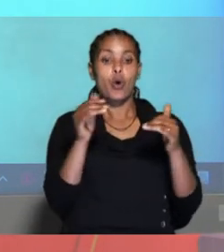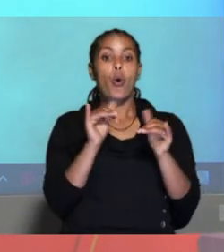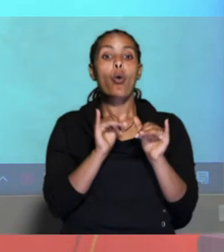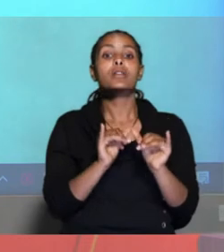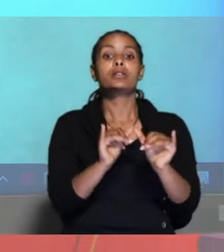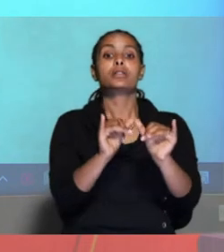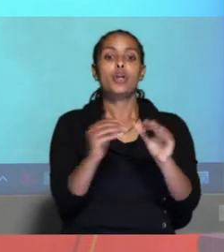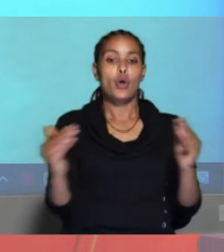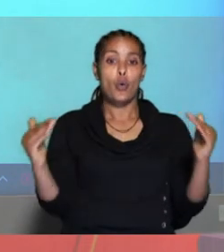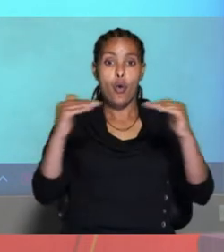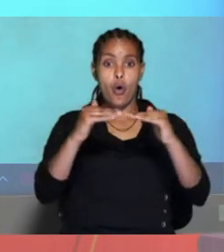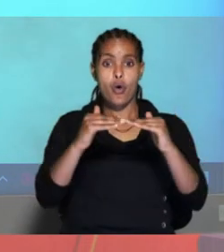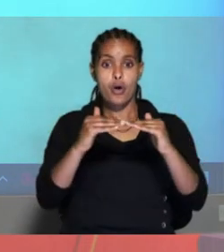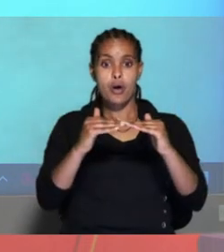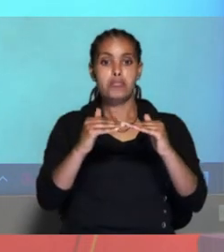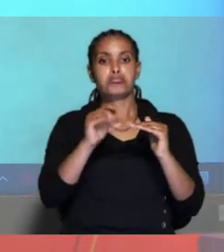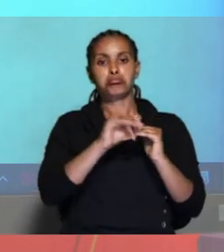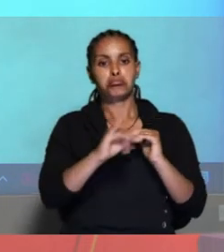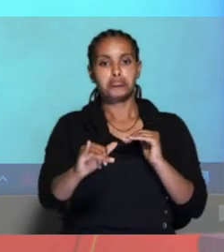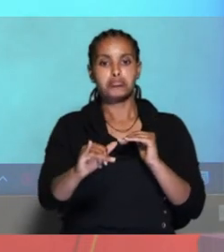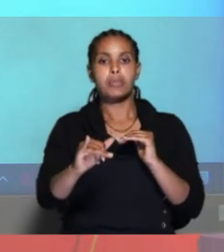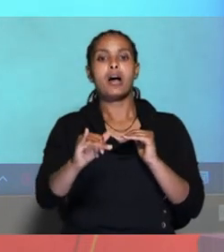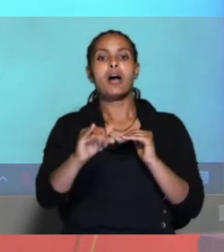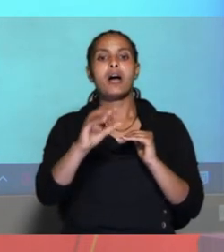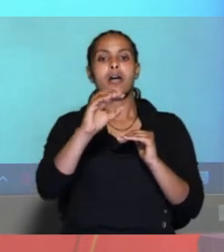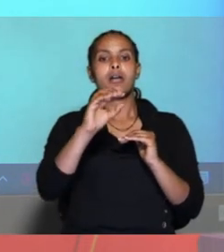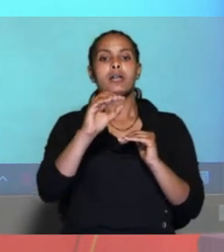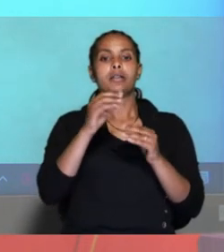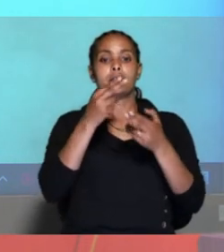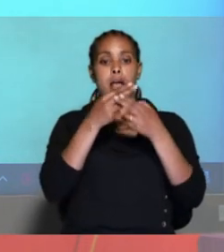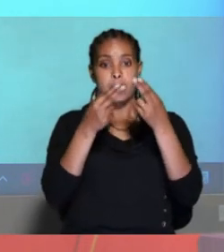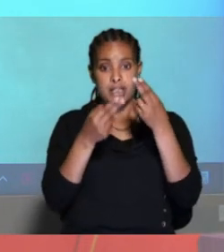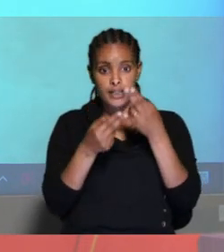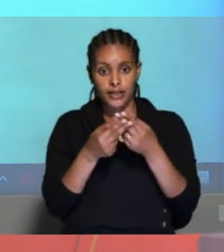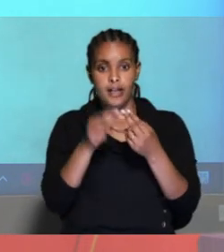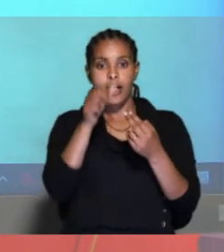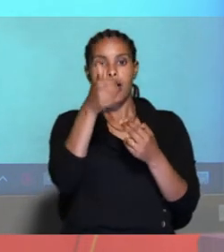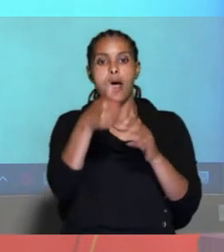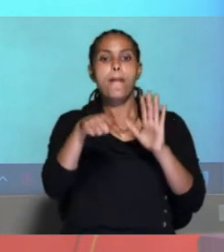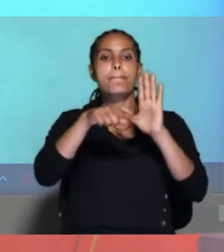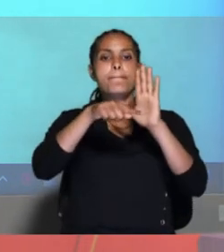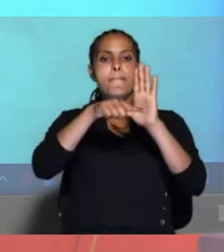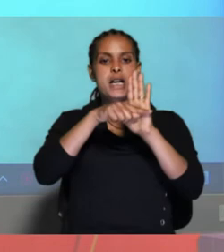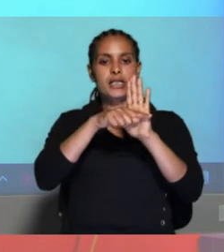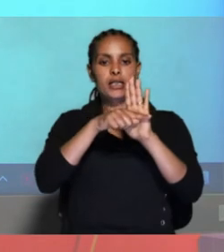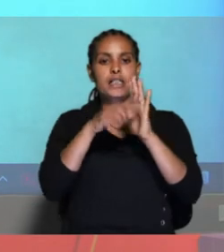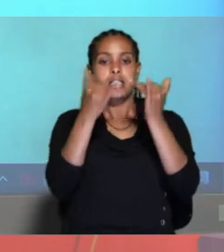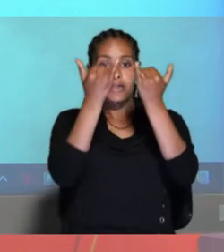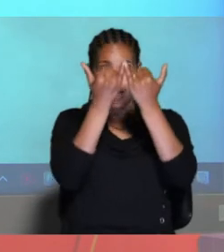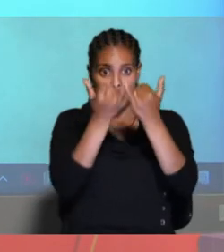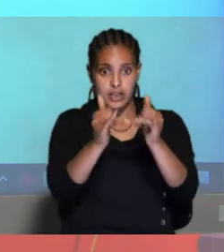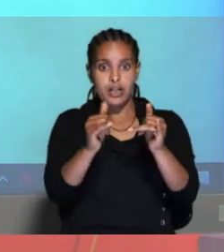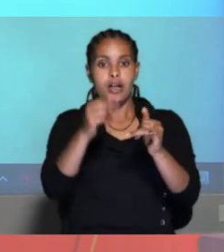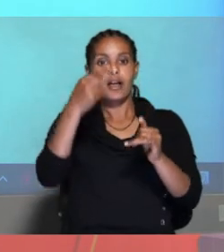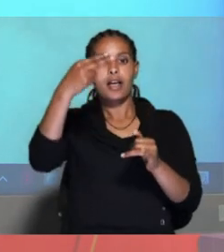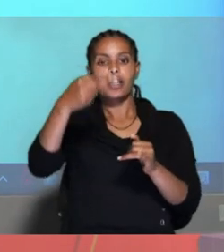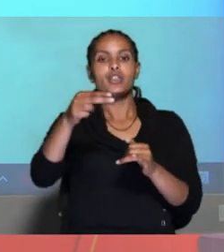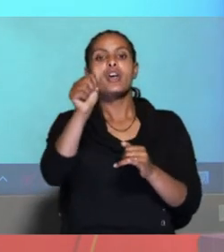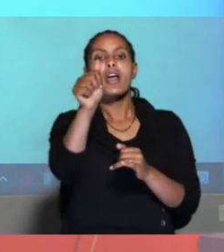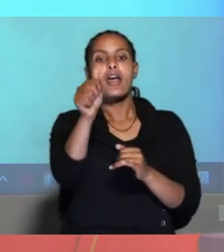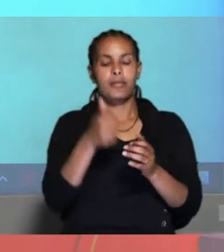constant equal hydronium ion concentration times A minus concentration divided by